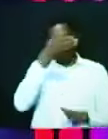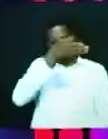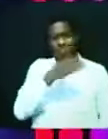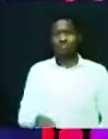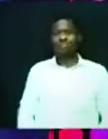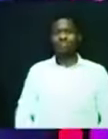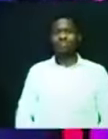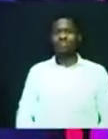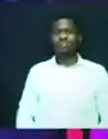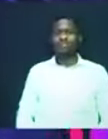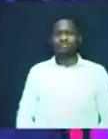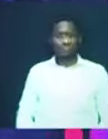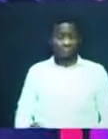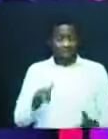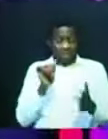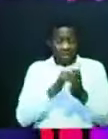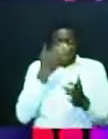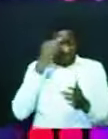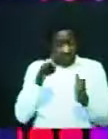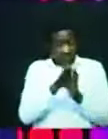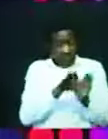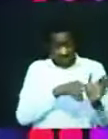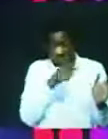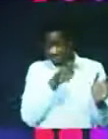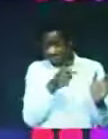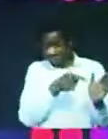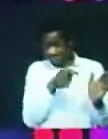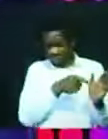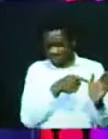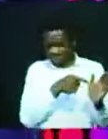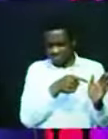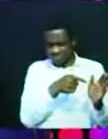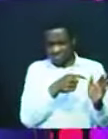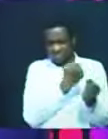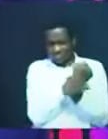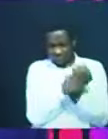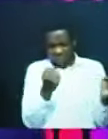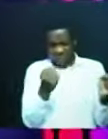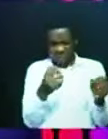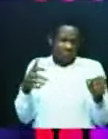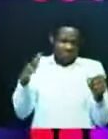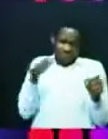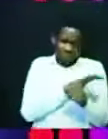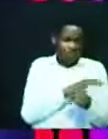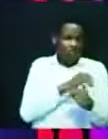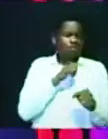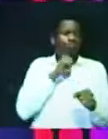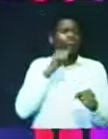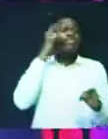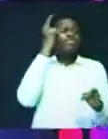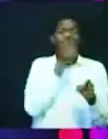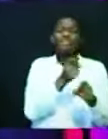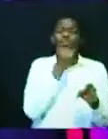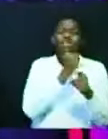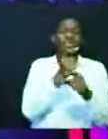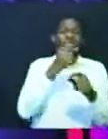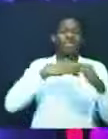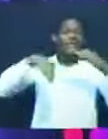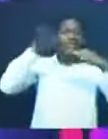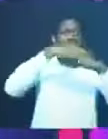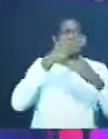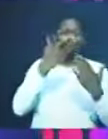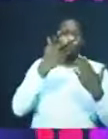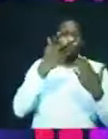say that this book, it saves us, and holistically, it's not only about going to heaven. If you follow the